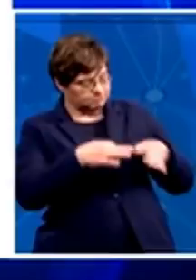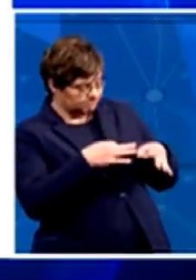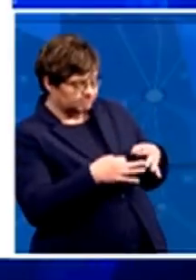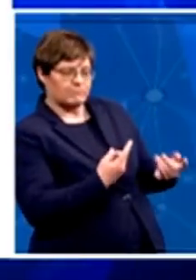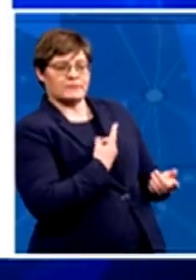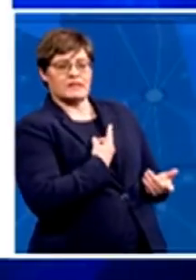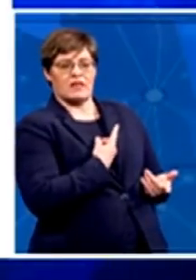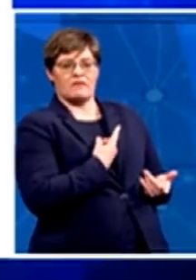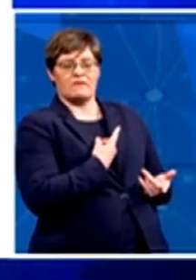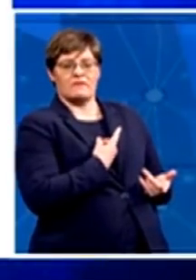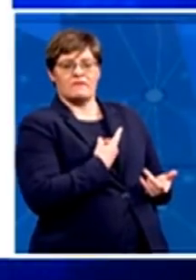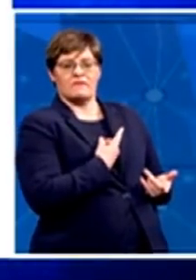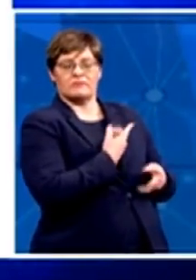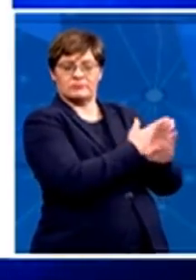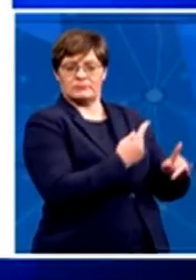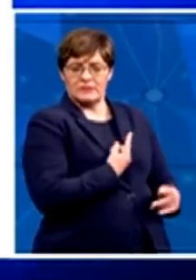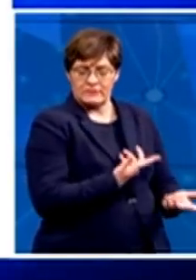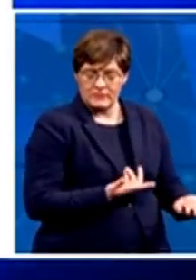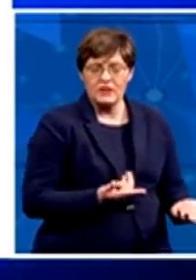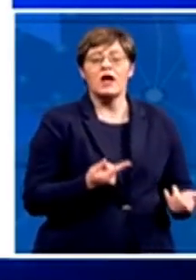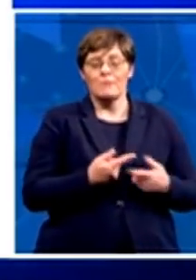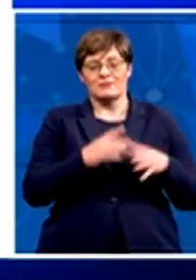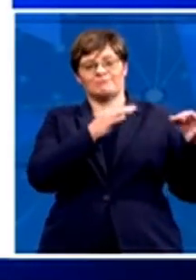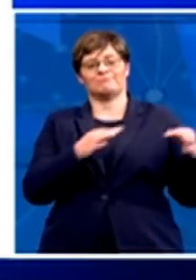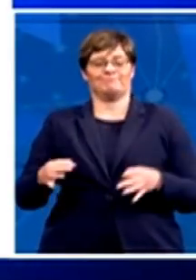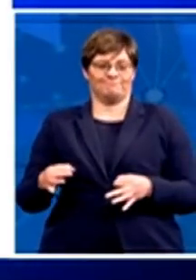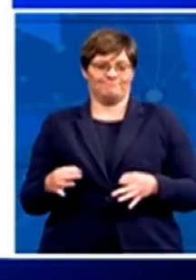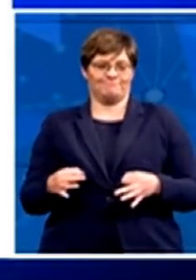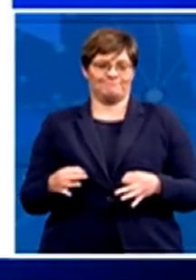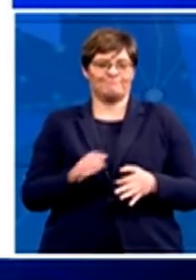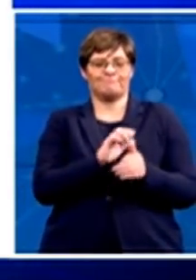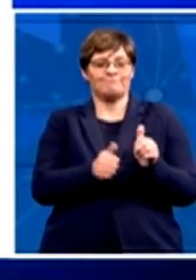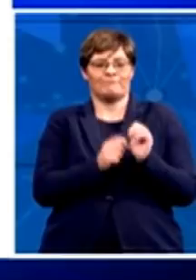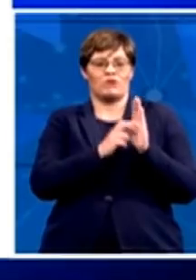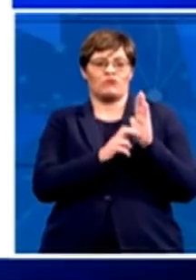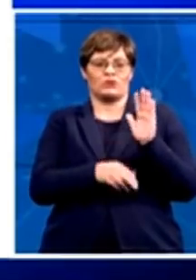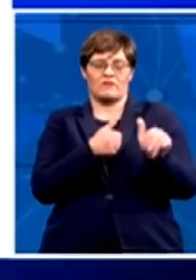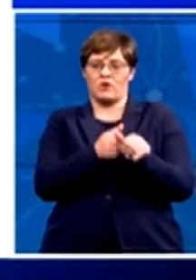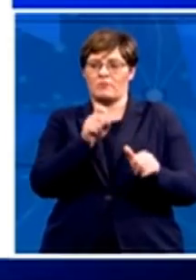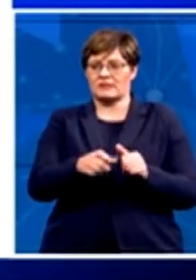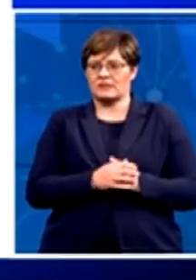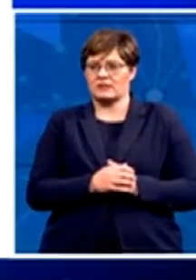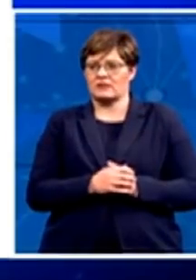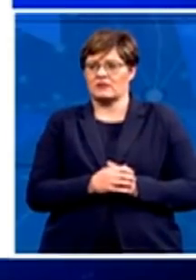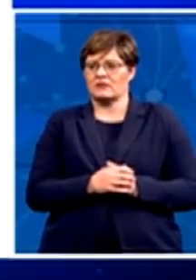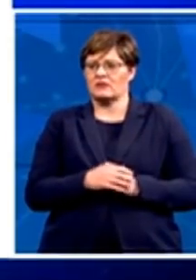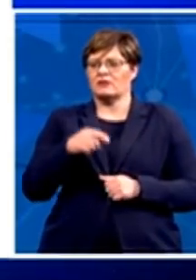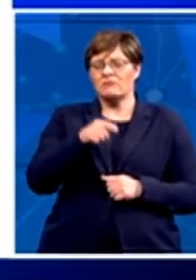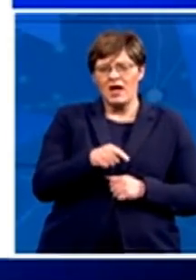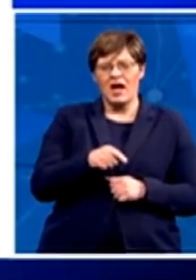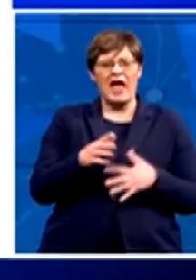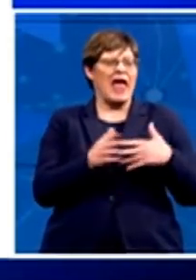all be determined subject to the rules. And the committee is, of course, at liberty to address any other matter that it feels